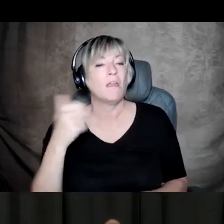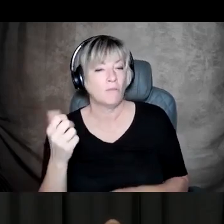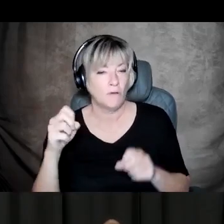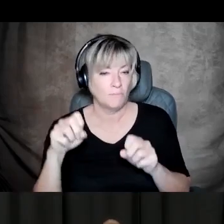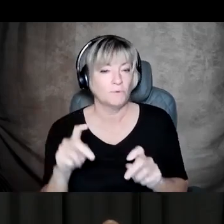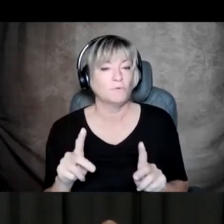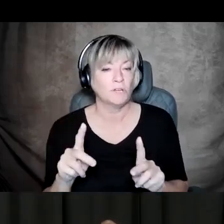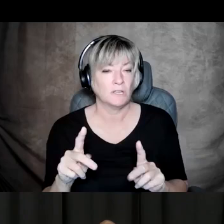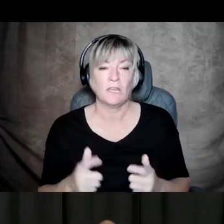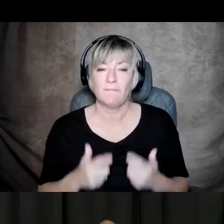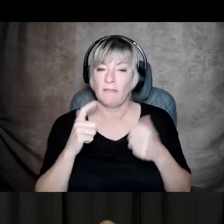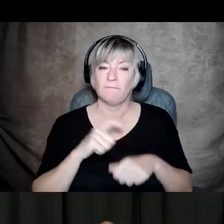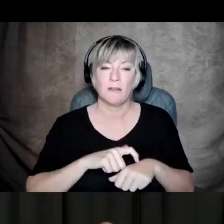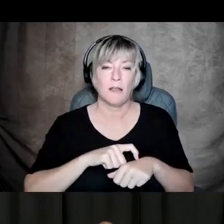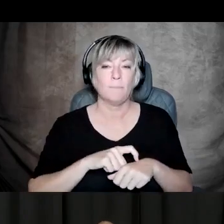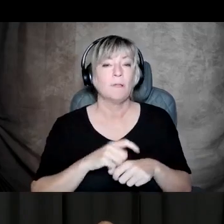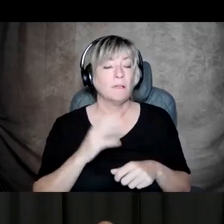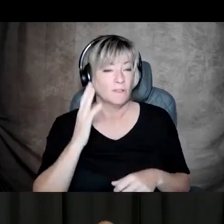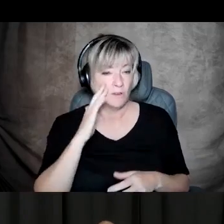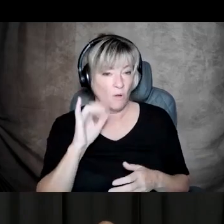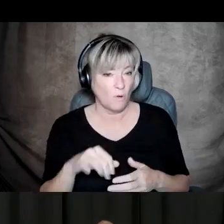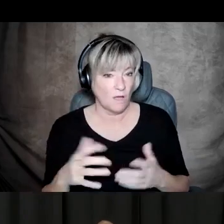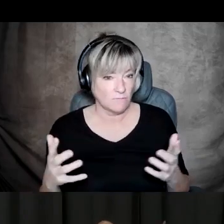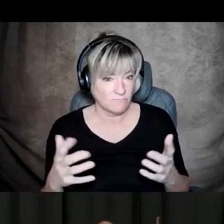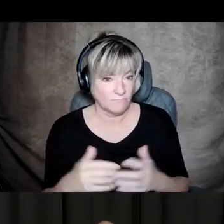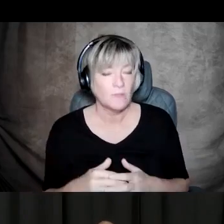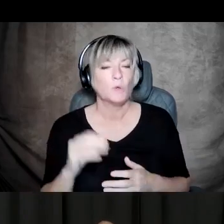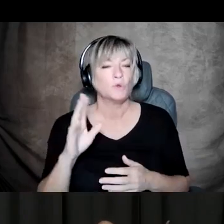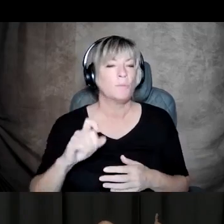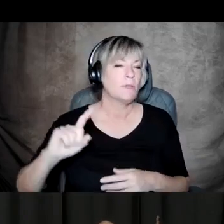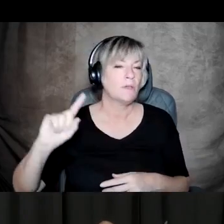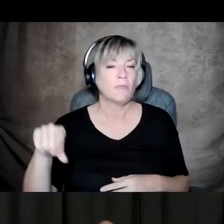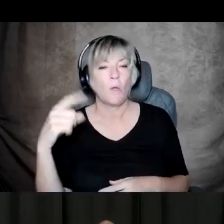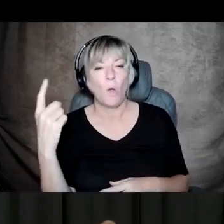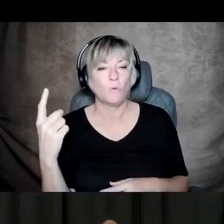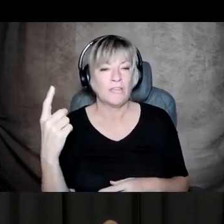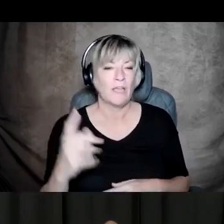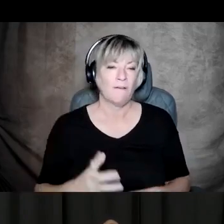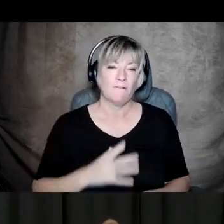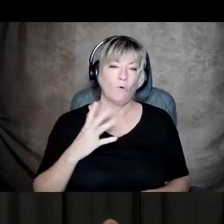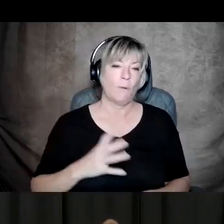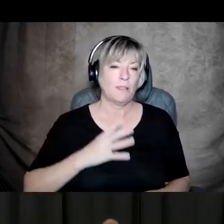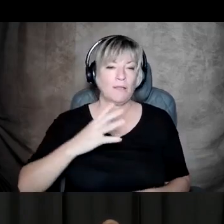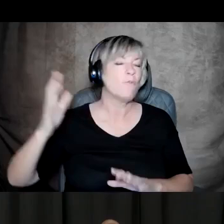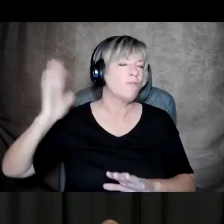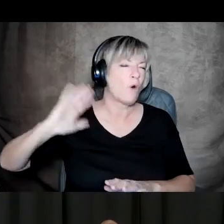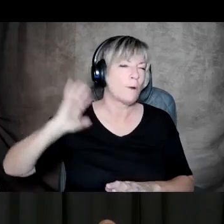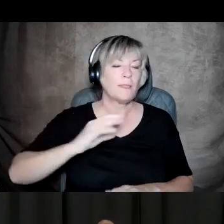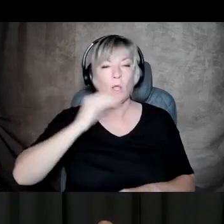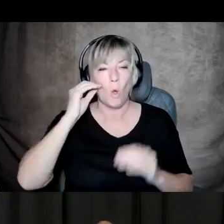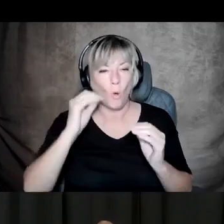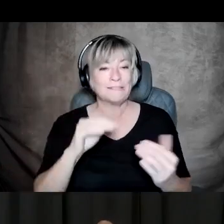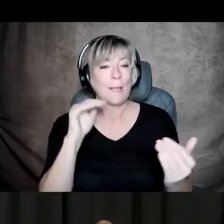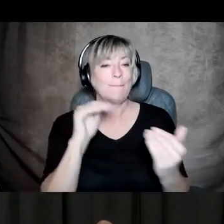opportunity of a lifetime. And you know what that was? To be the only formerly homeless peer